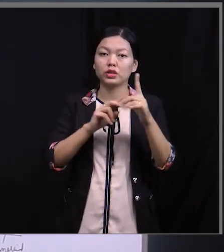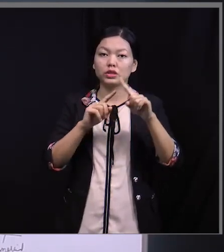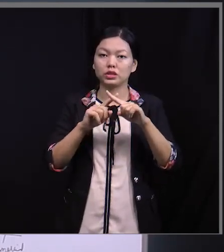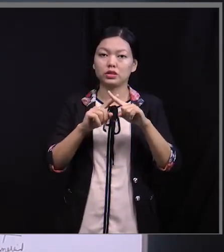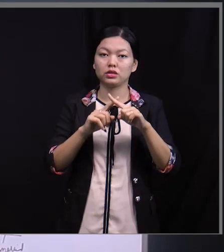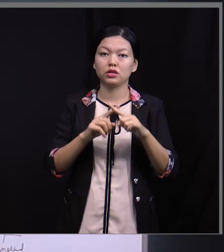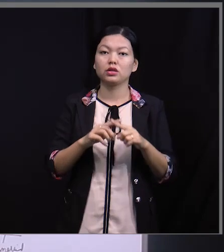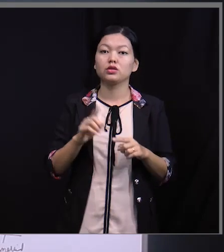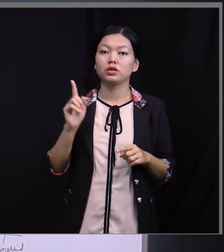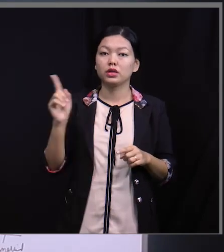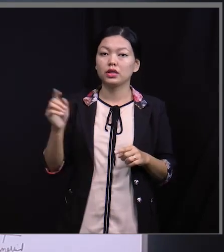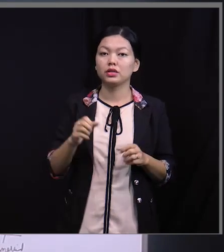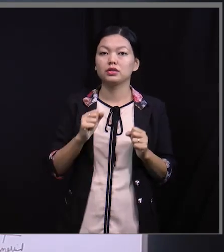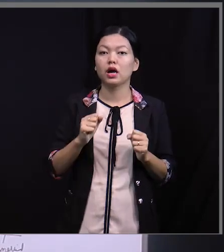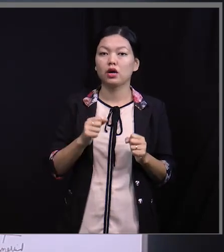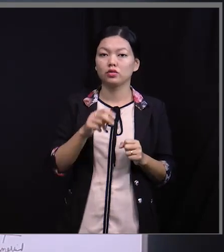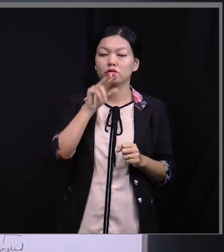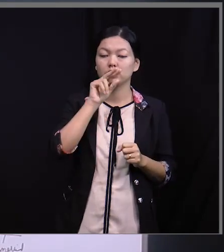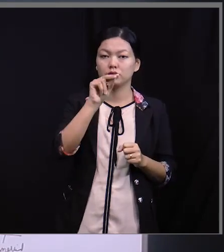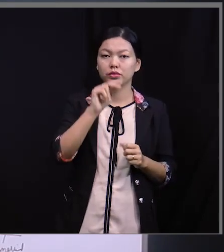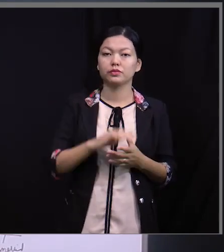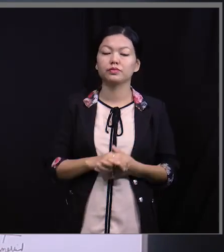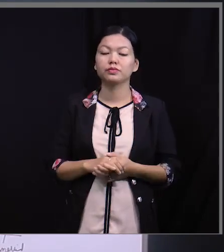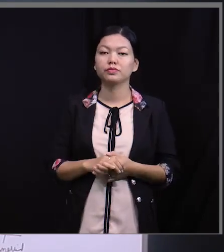entrepreneur. So we will use it as entrepreneur. Okay,